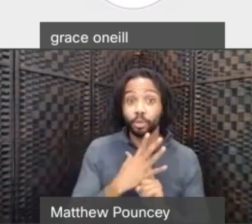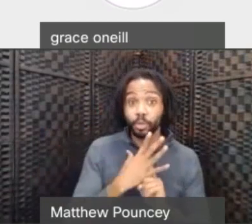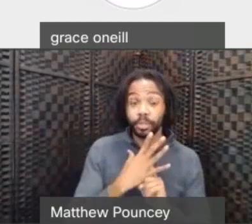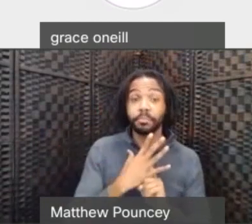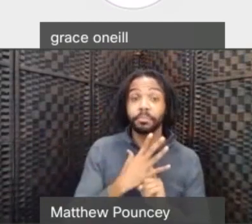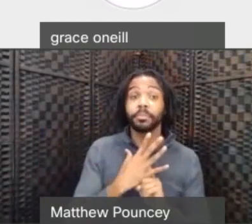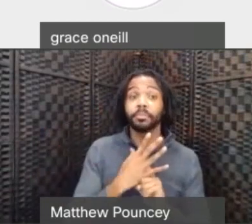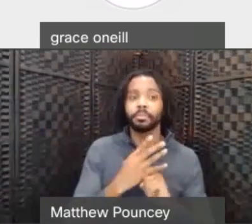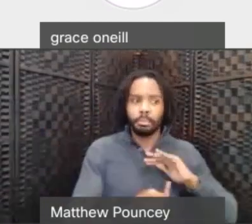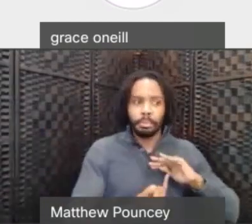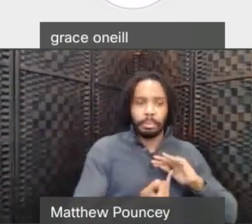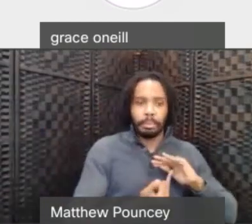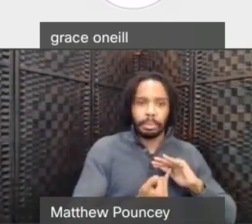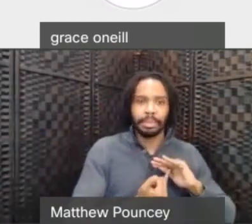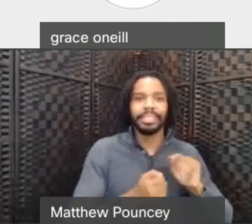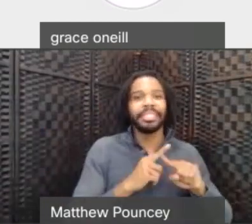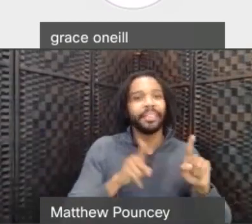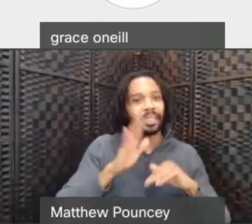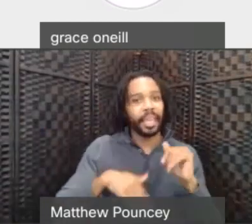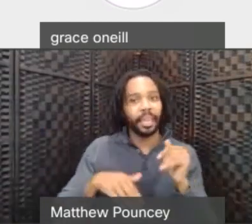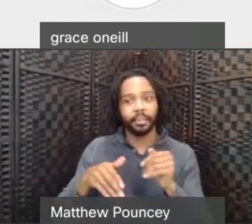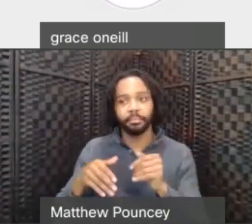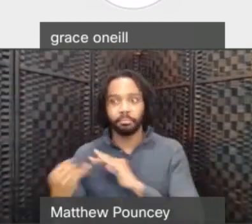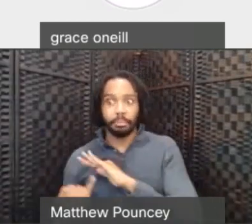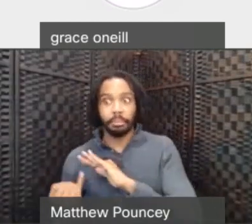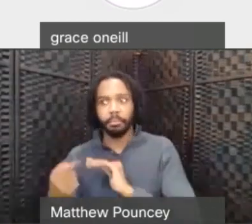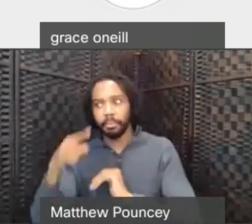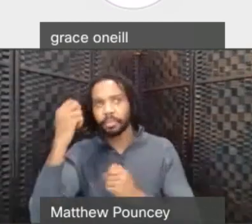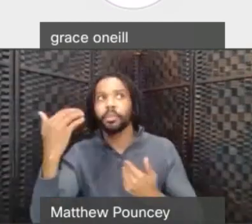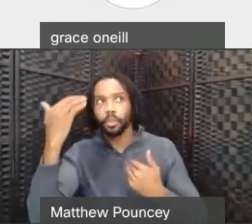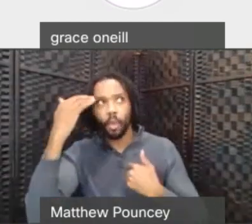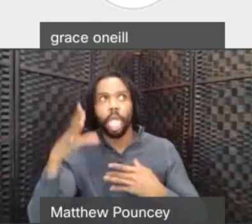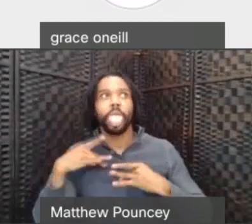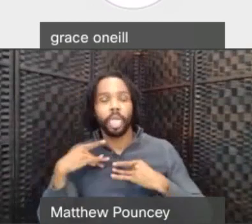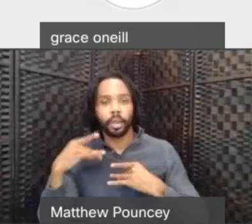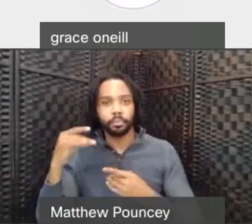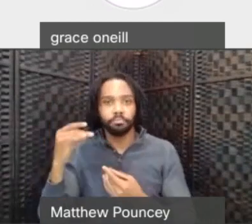is different than someone who's isolating because they have COVID.